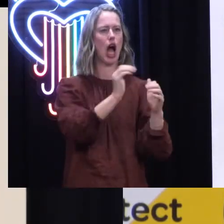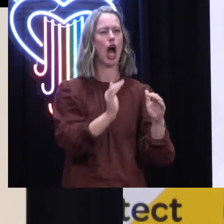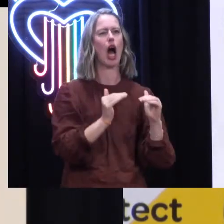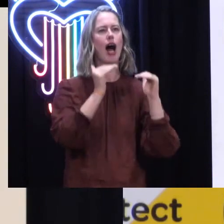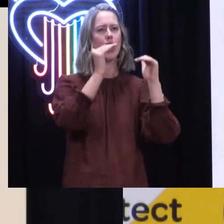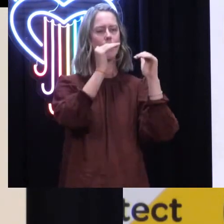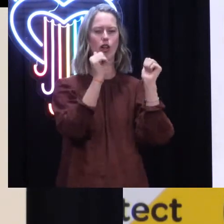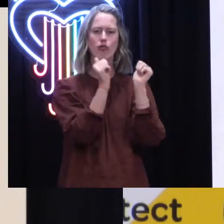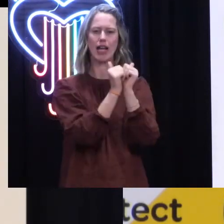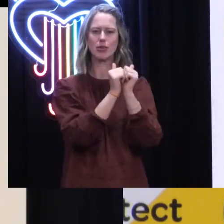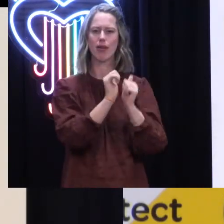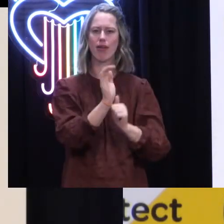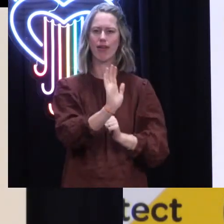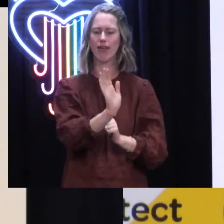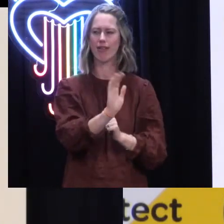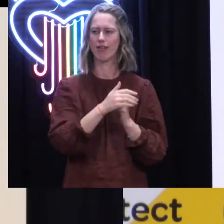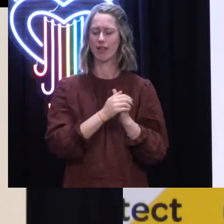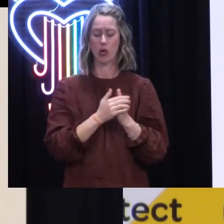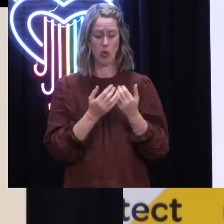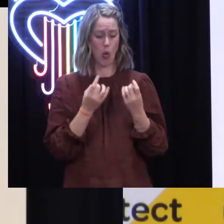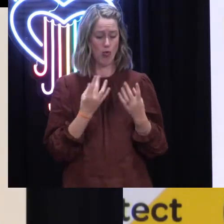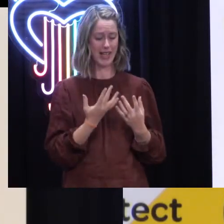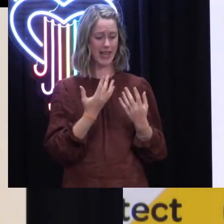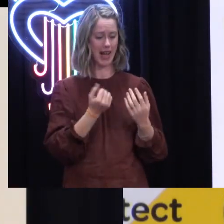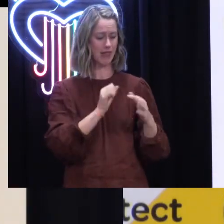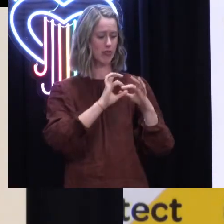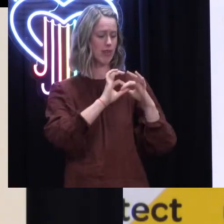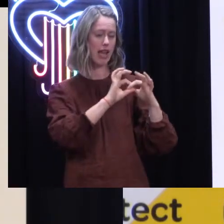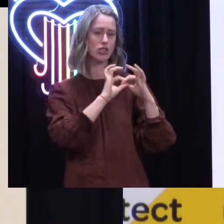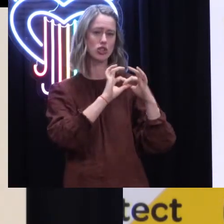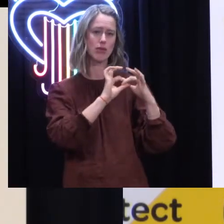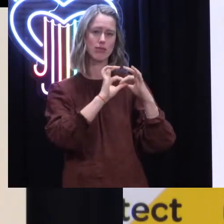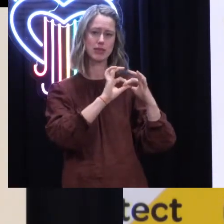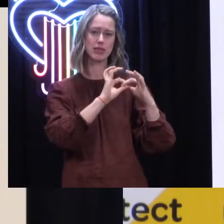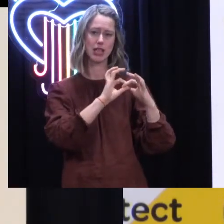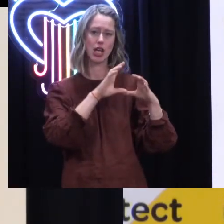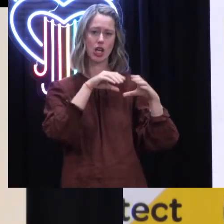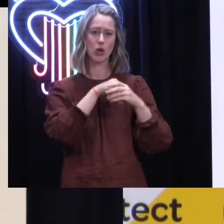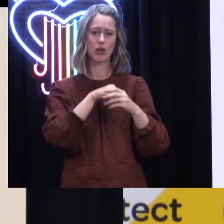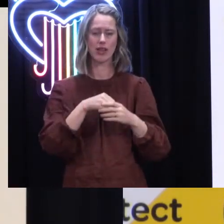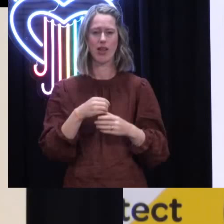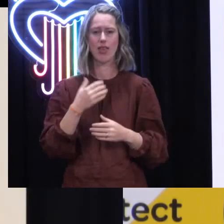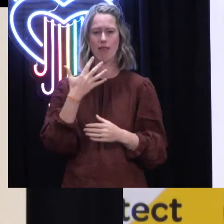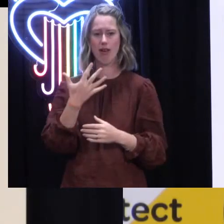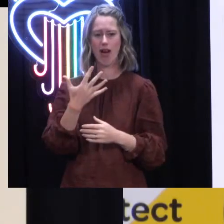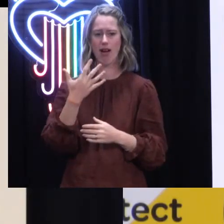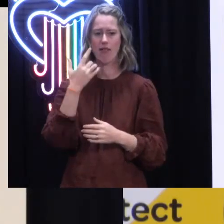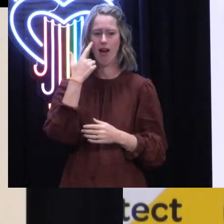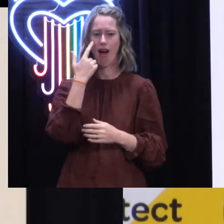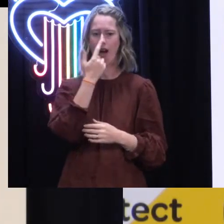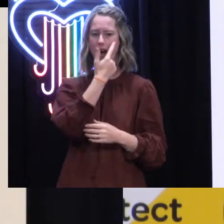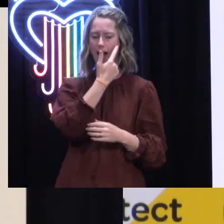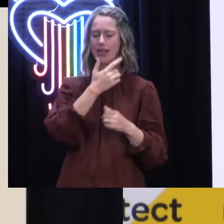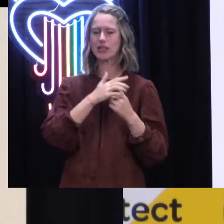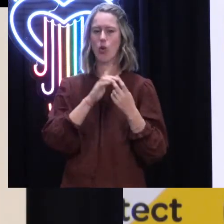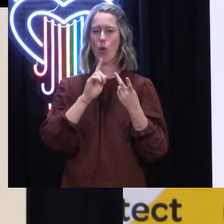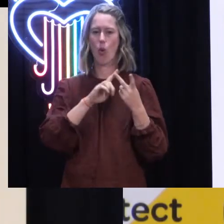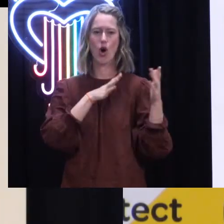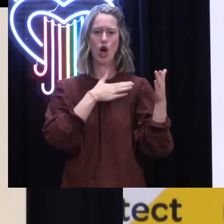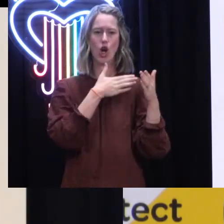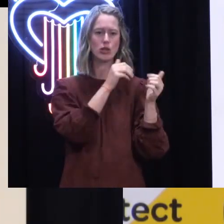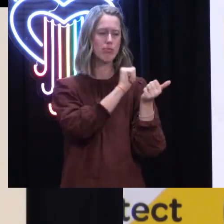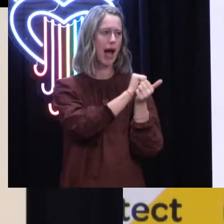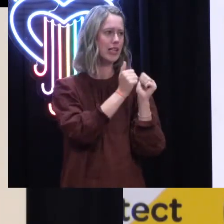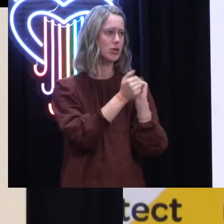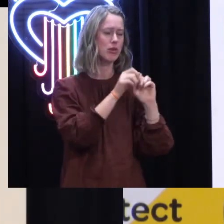does not change our existing relationships, including Five Eyes, or our close partnership with Australia on